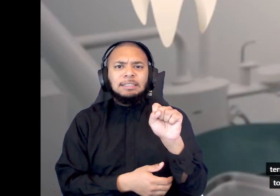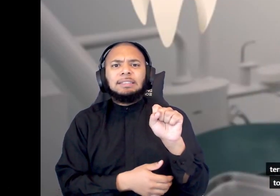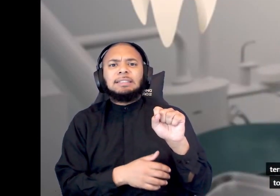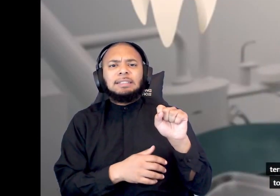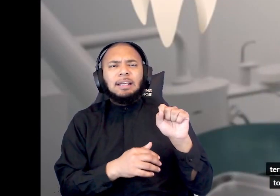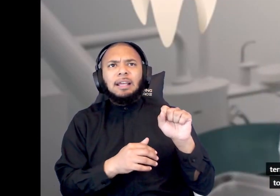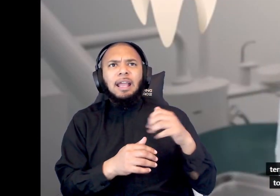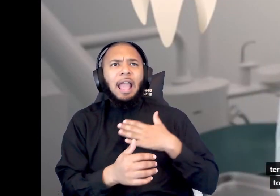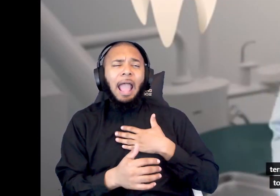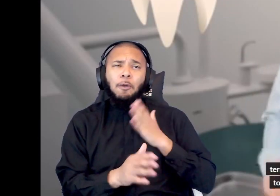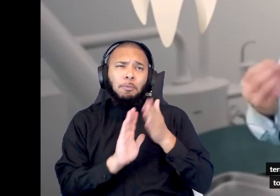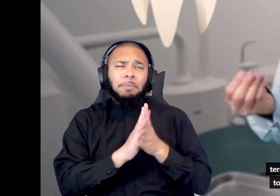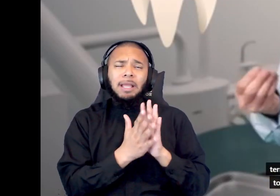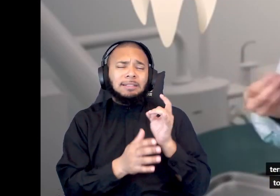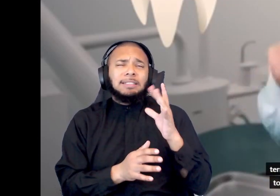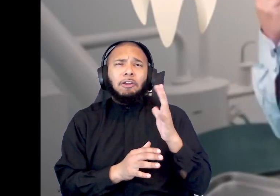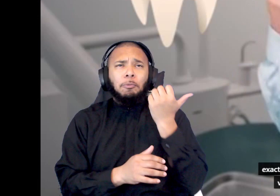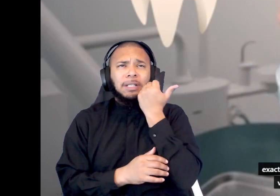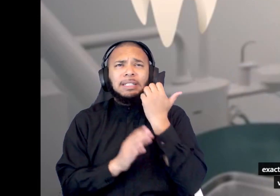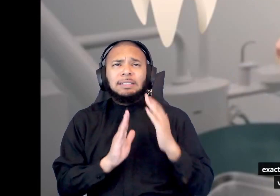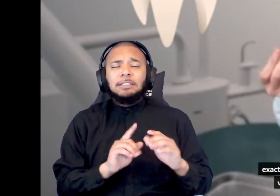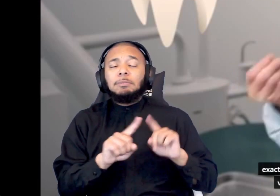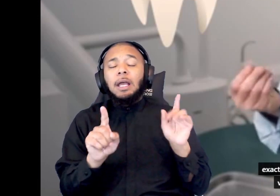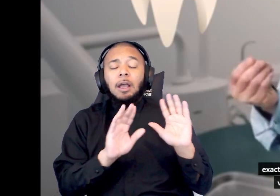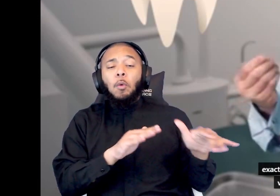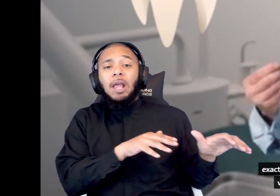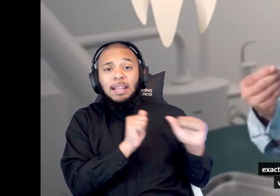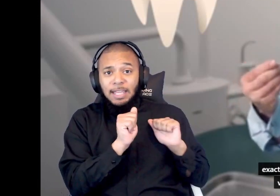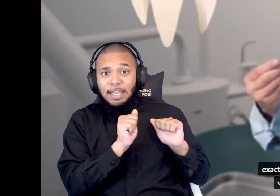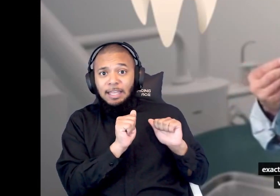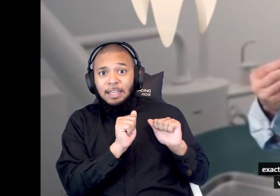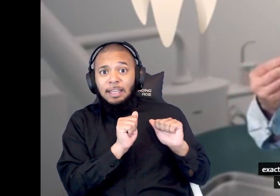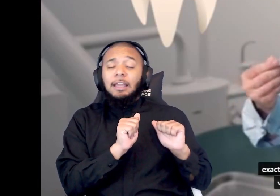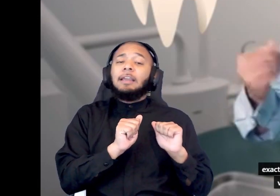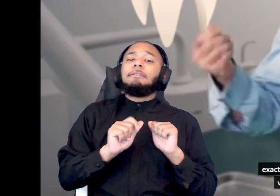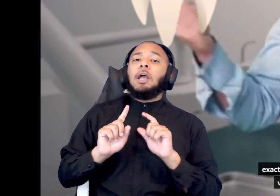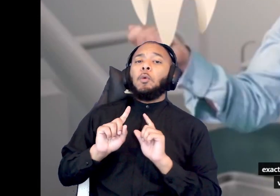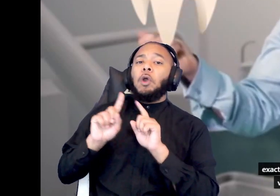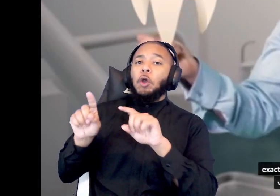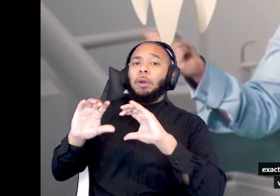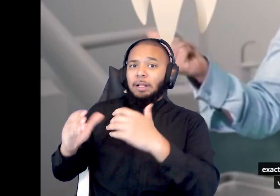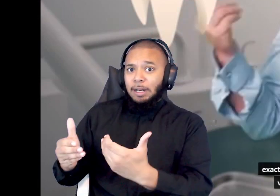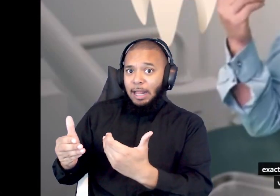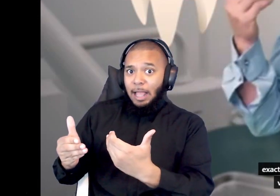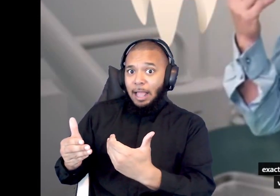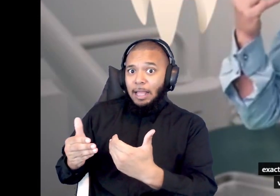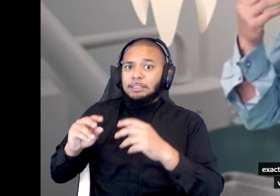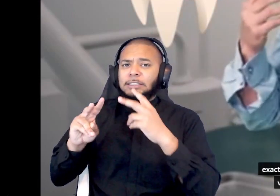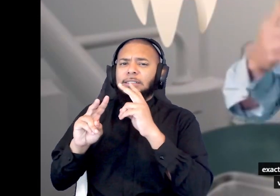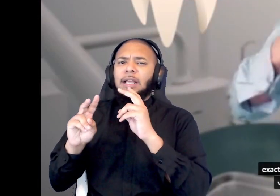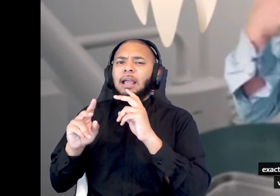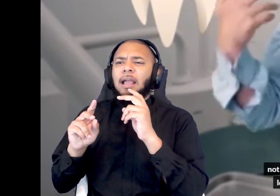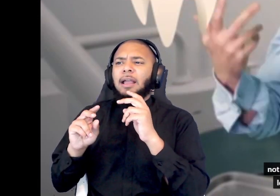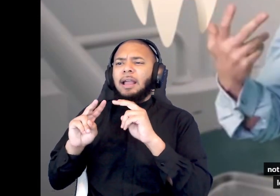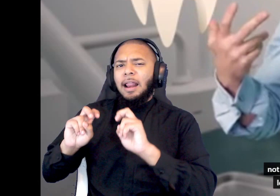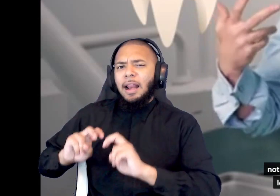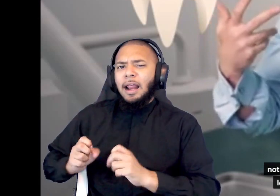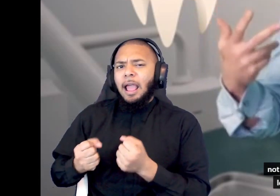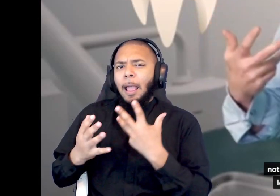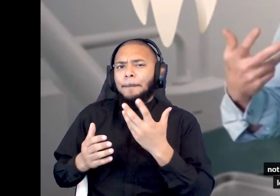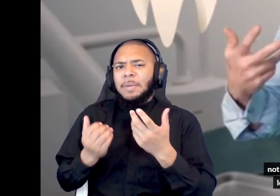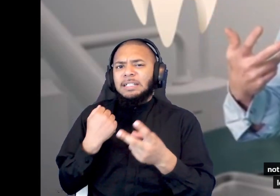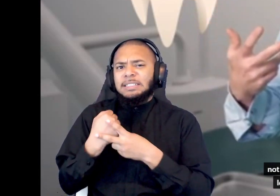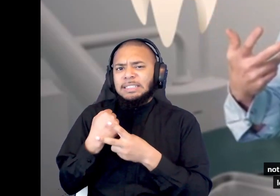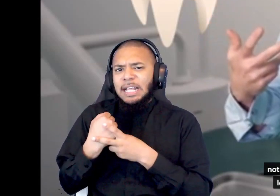going to go back to the classroom so we can analyze exactly how much money you would save versus not save if you had or did not